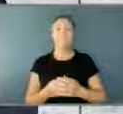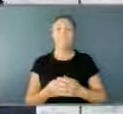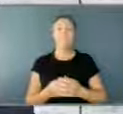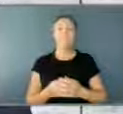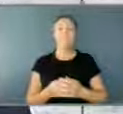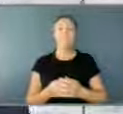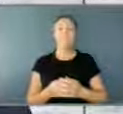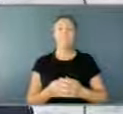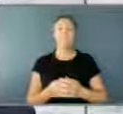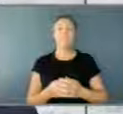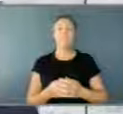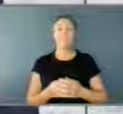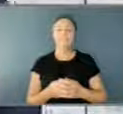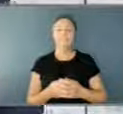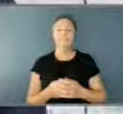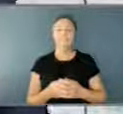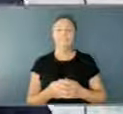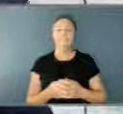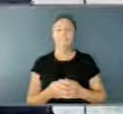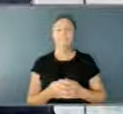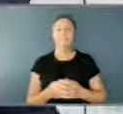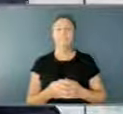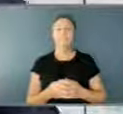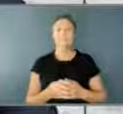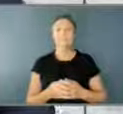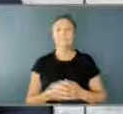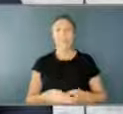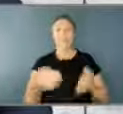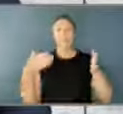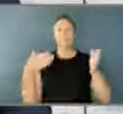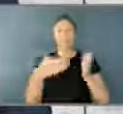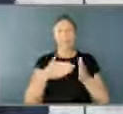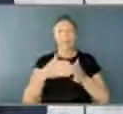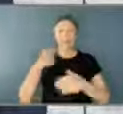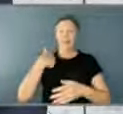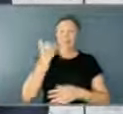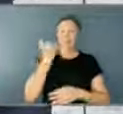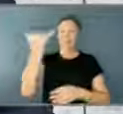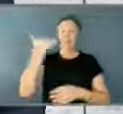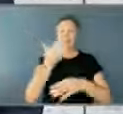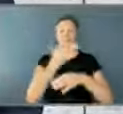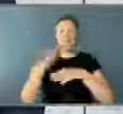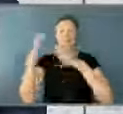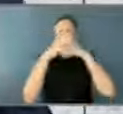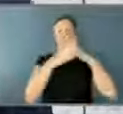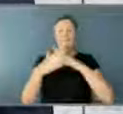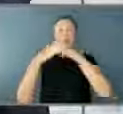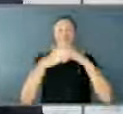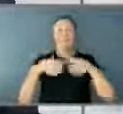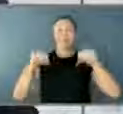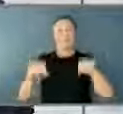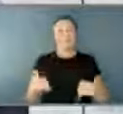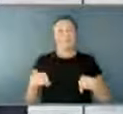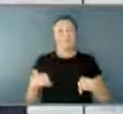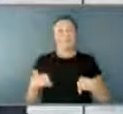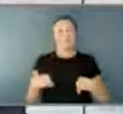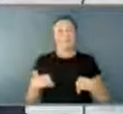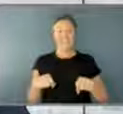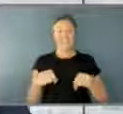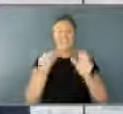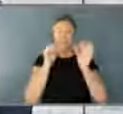warm and engaging call with President Biden, and we appreciated the opportunity to have that conversation at an early phase amongst